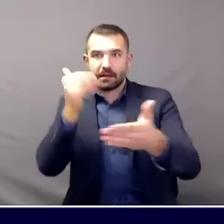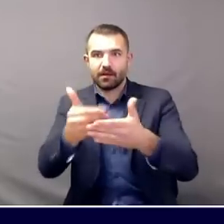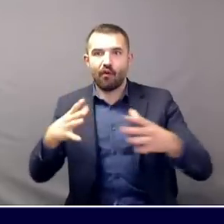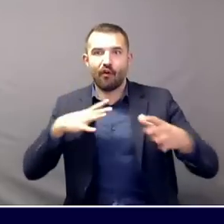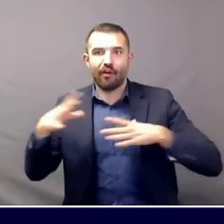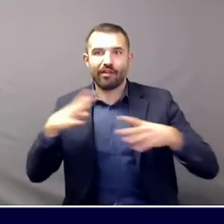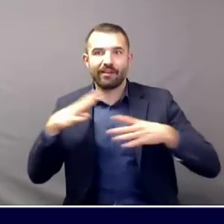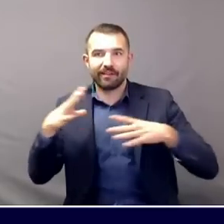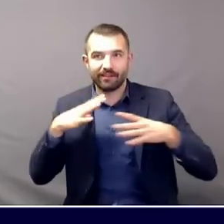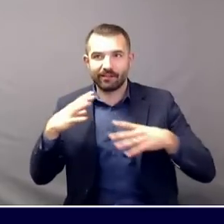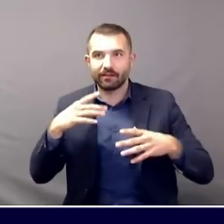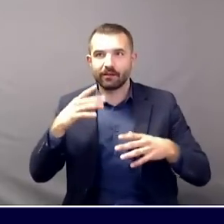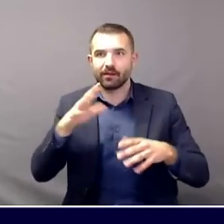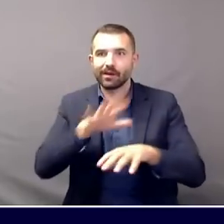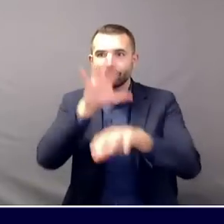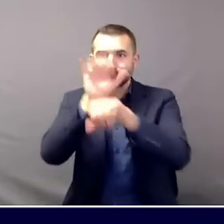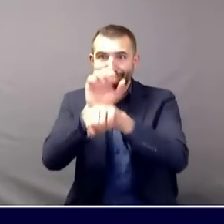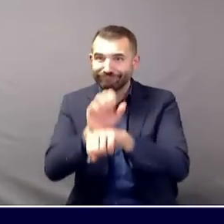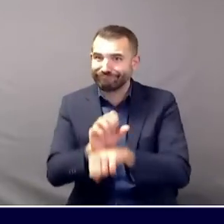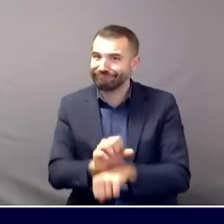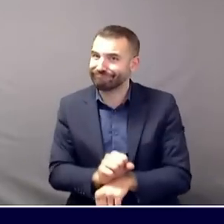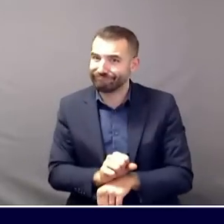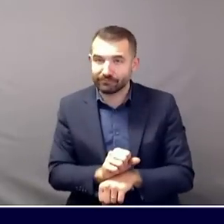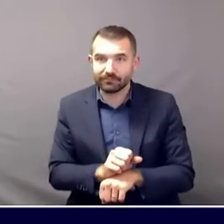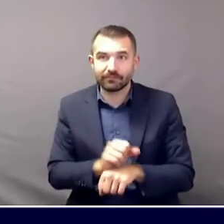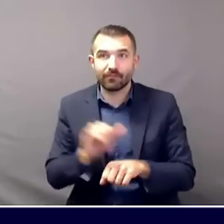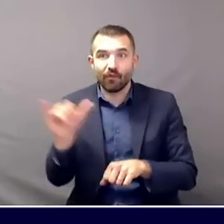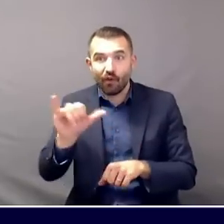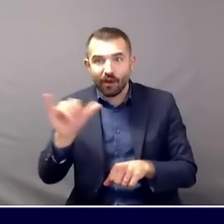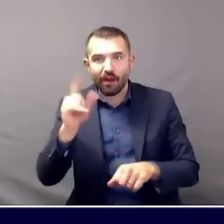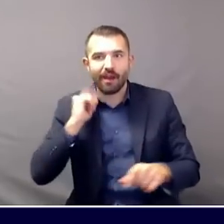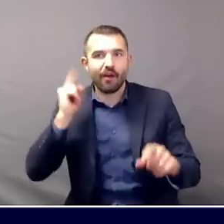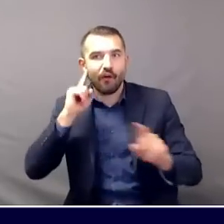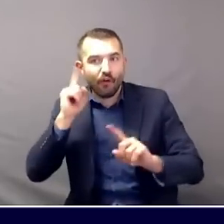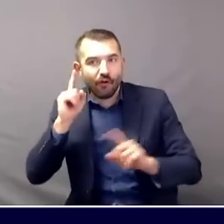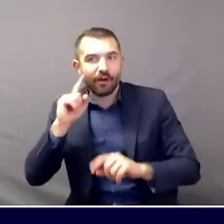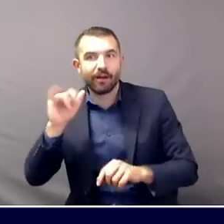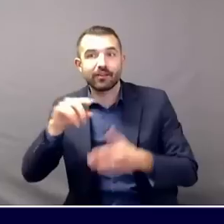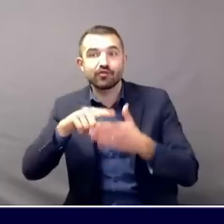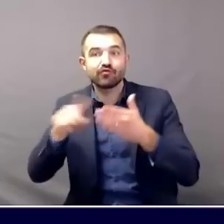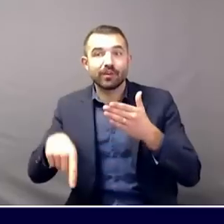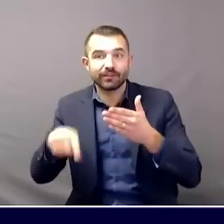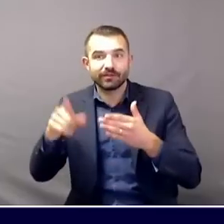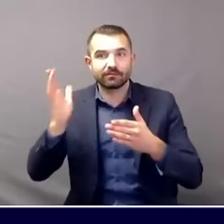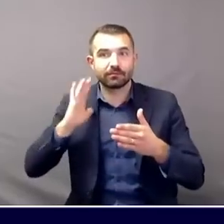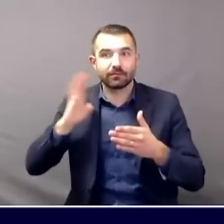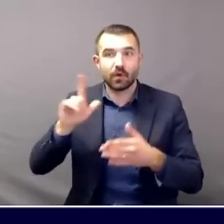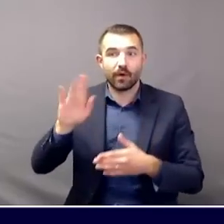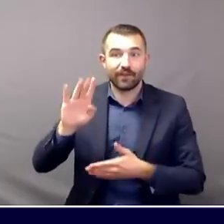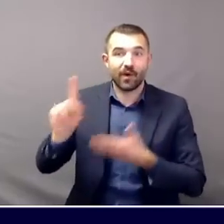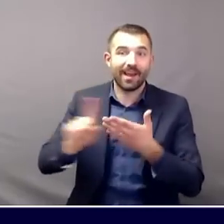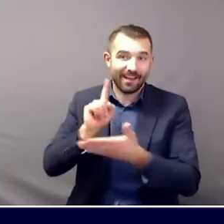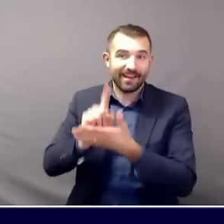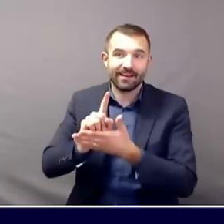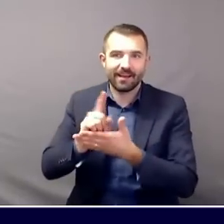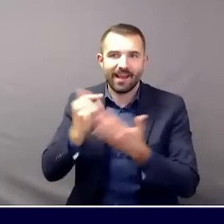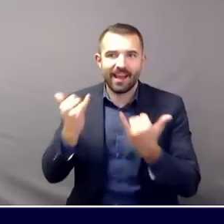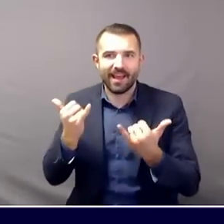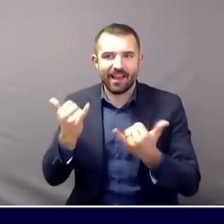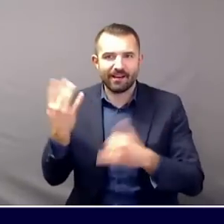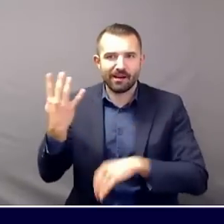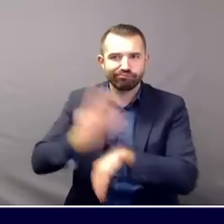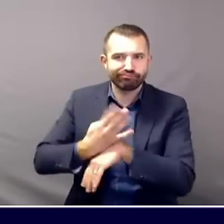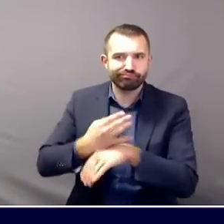the turnaround time is now 4 to 6 days. Sure. We're always looking to expand testing